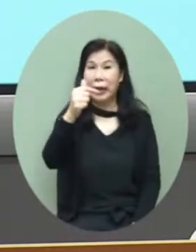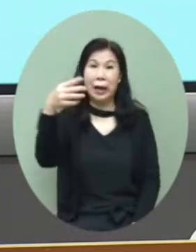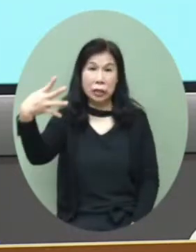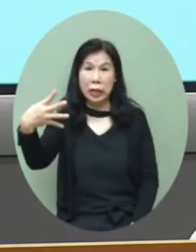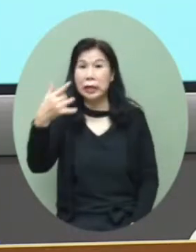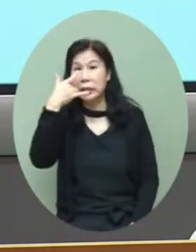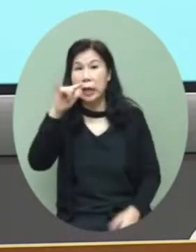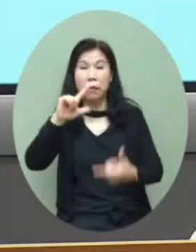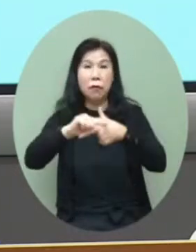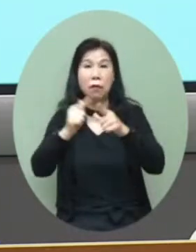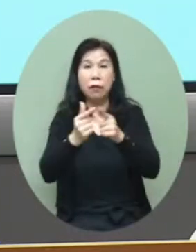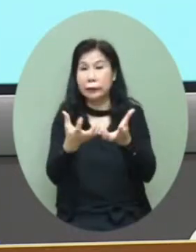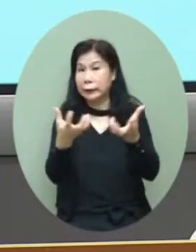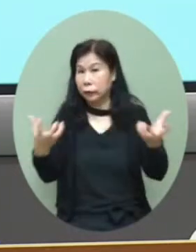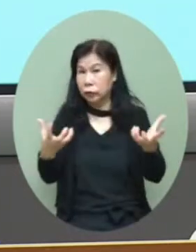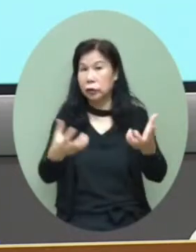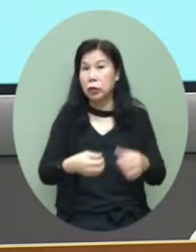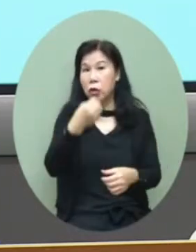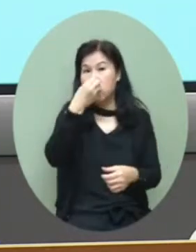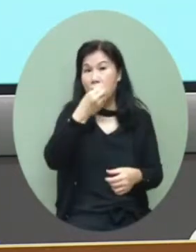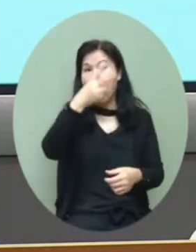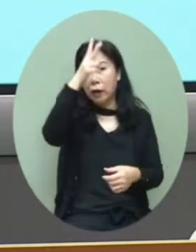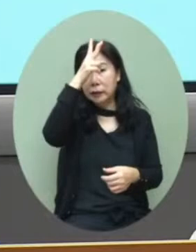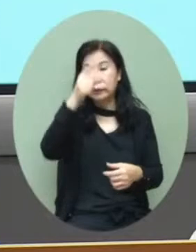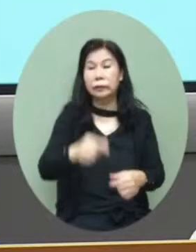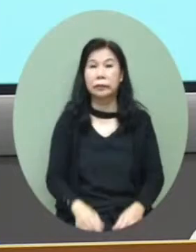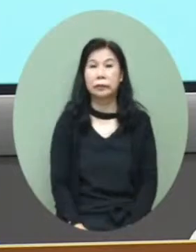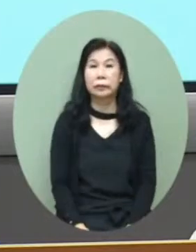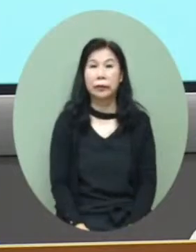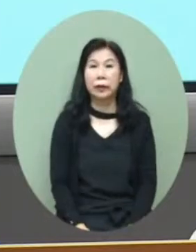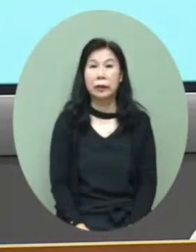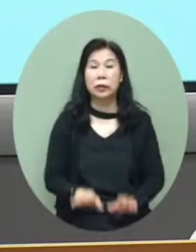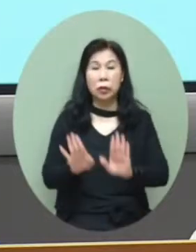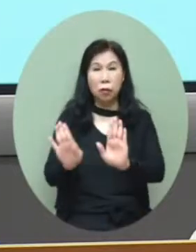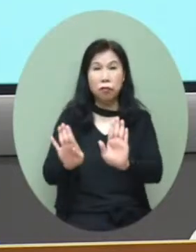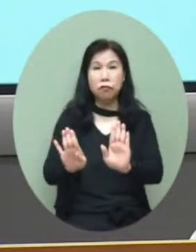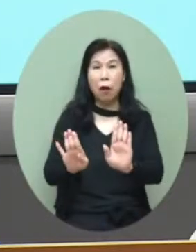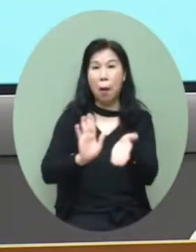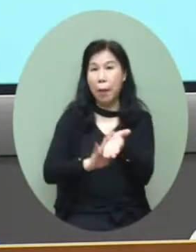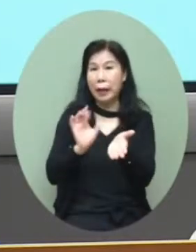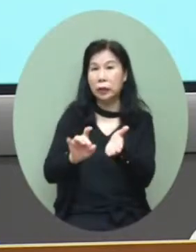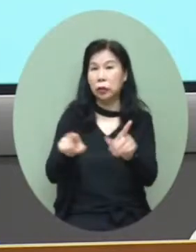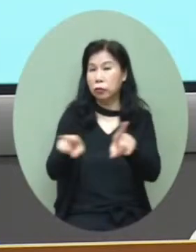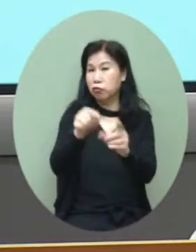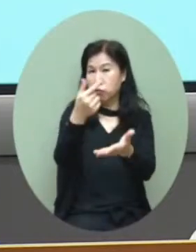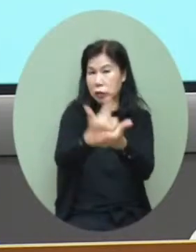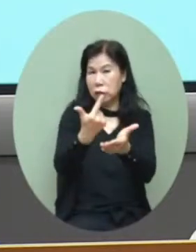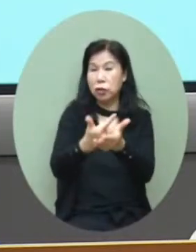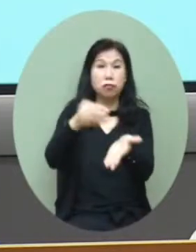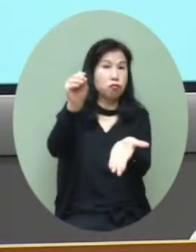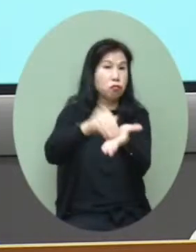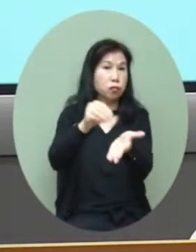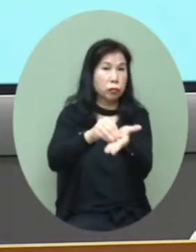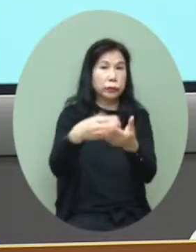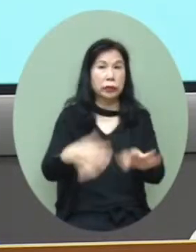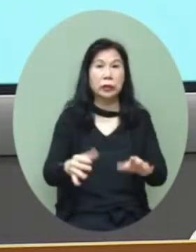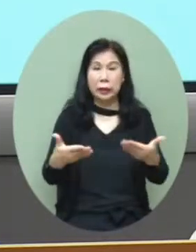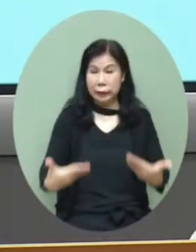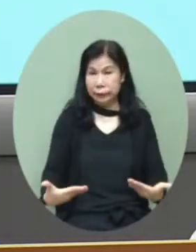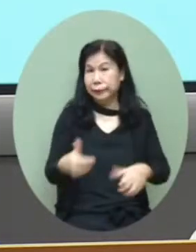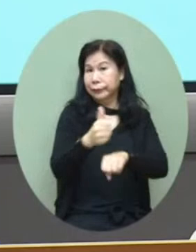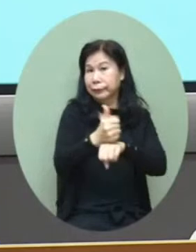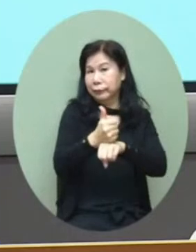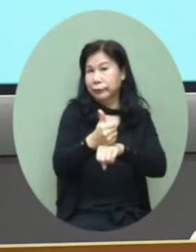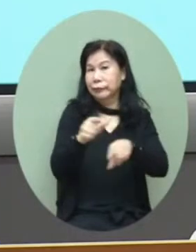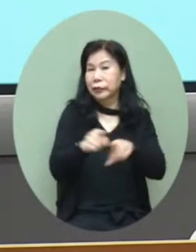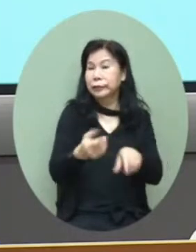app. In relation to this new arrangement of 3 days plus 4 days, 3 plus 4,